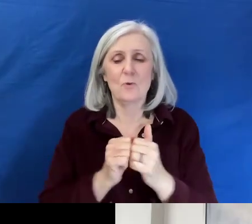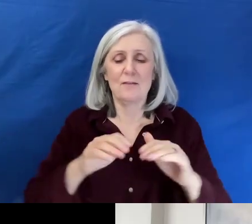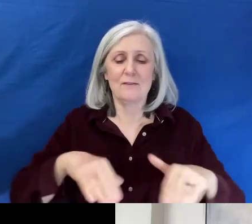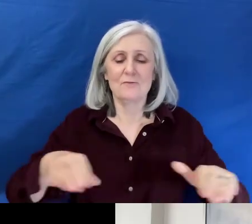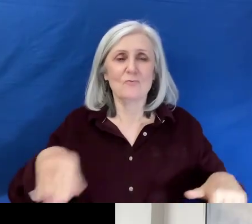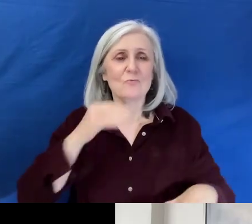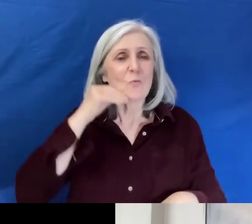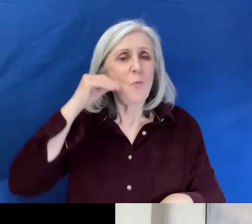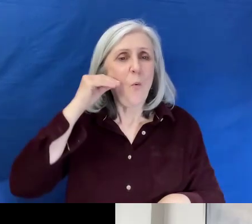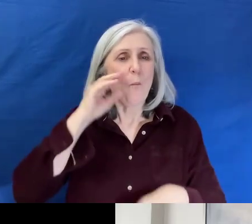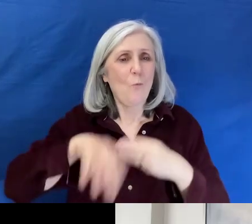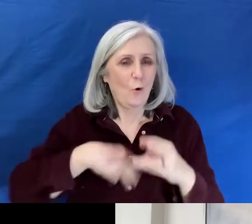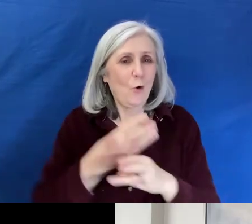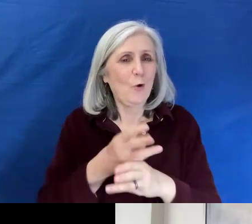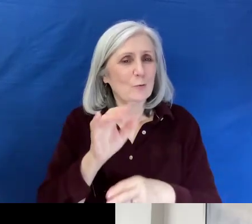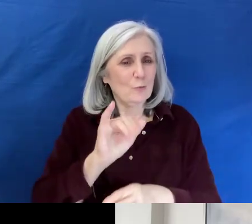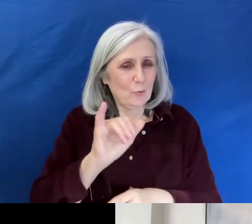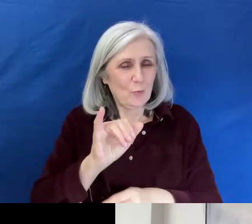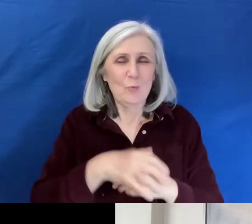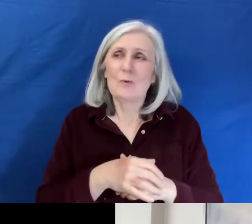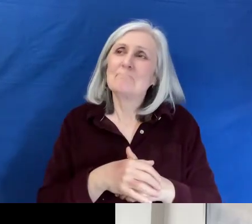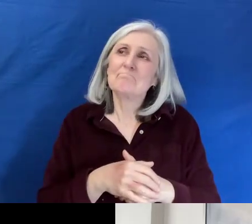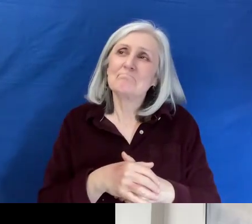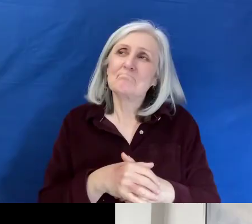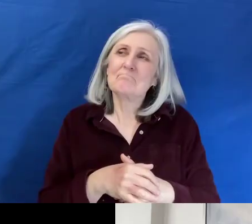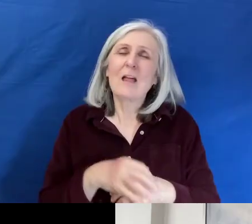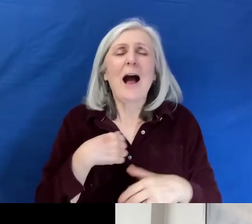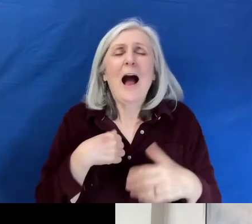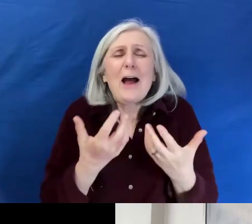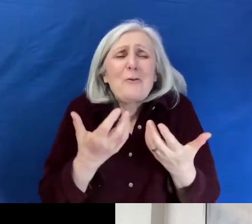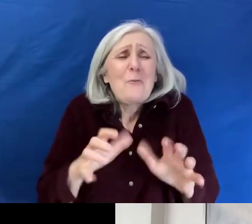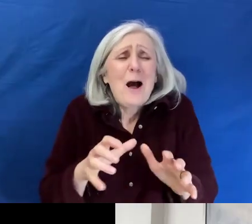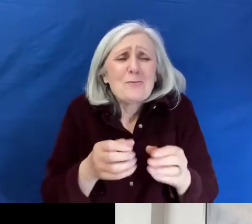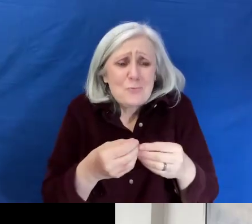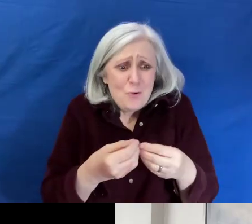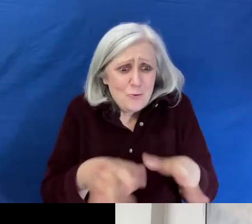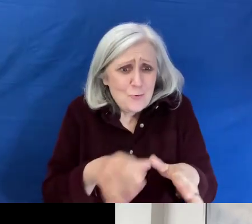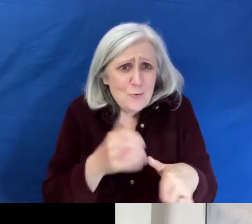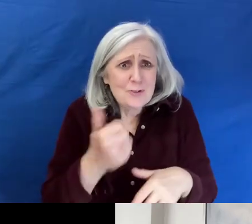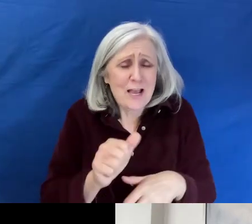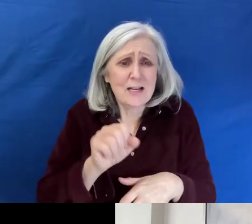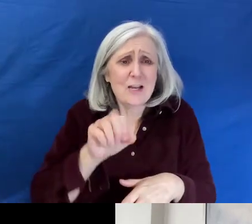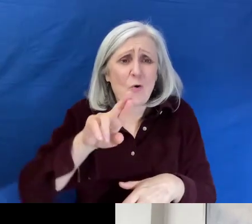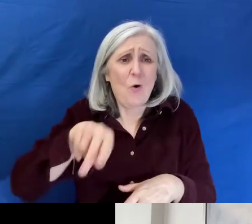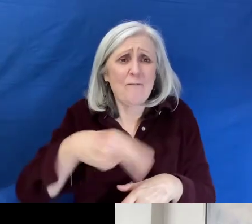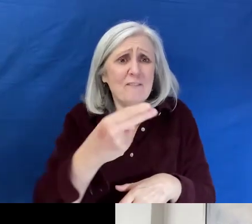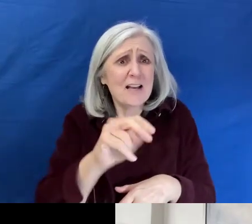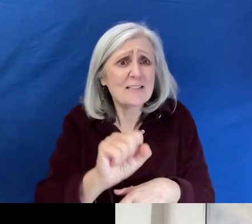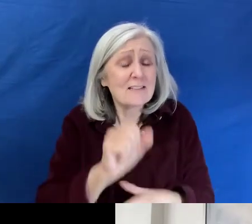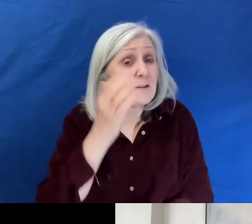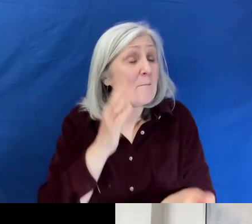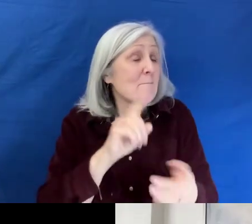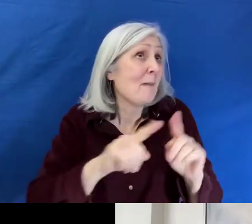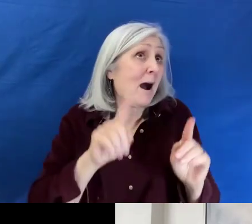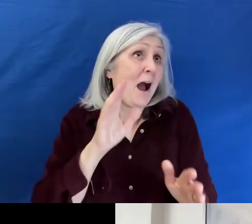she's a part of. And it, I don't want to lose any of the orphans, but it would be lovely to see maybe one or two